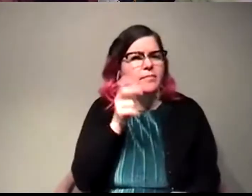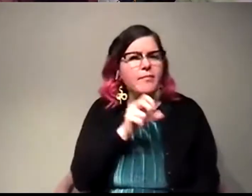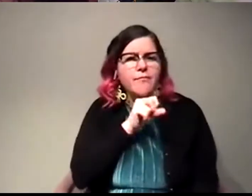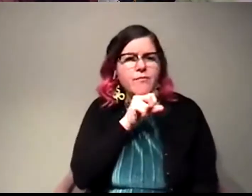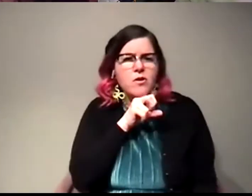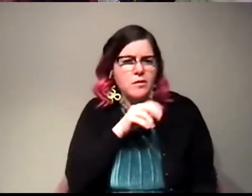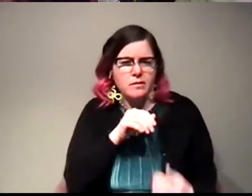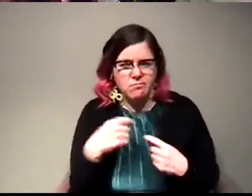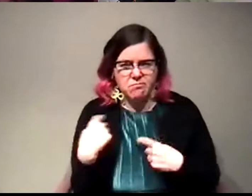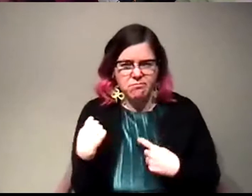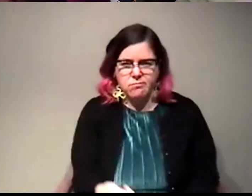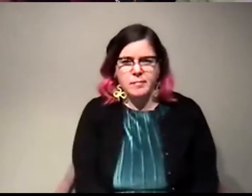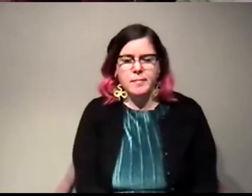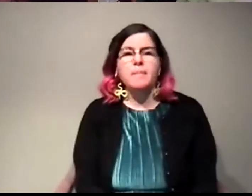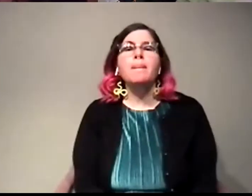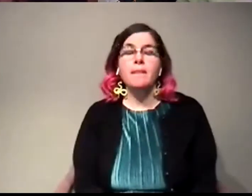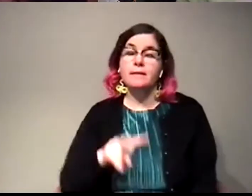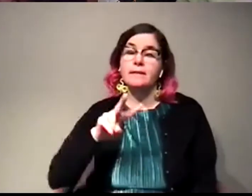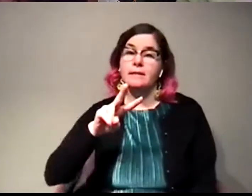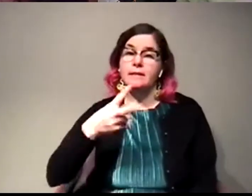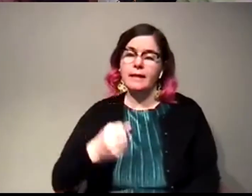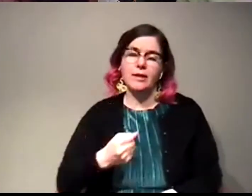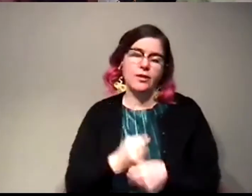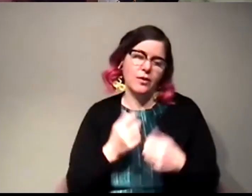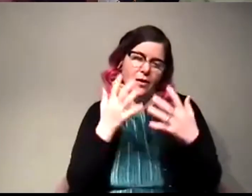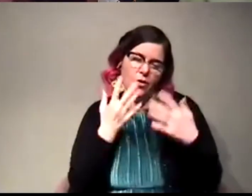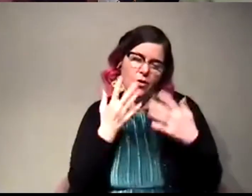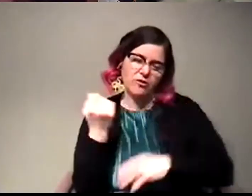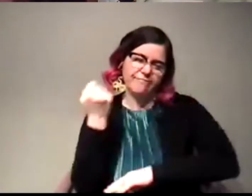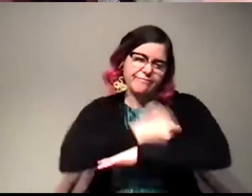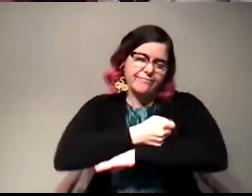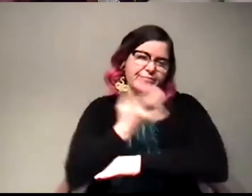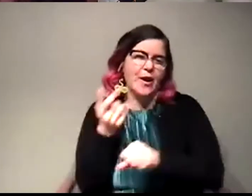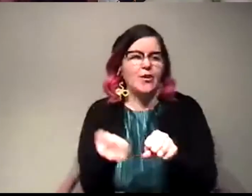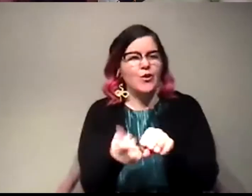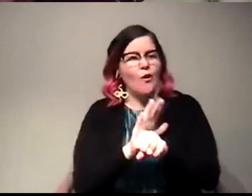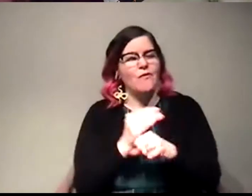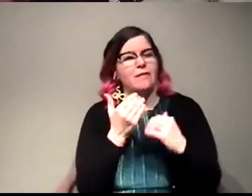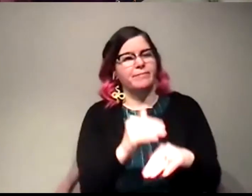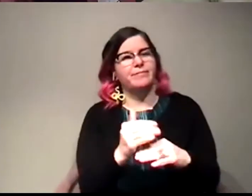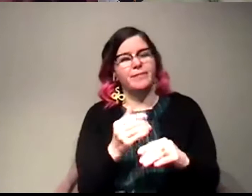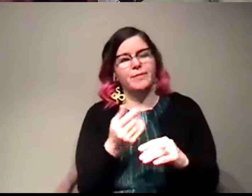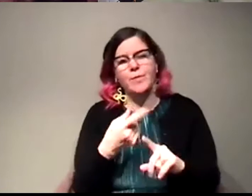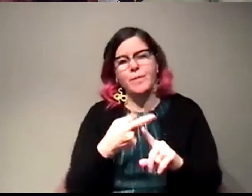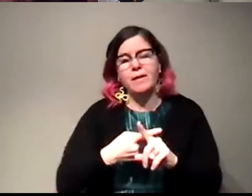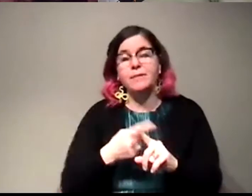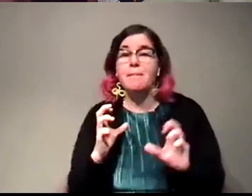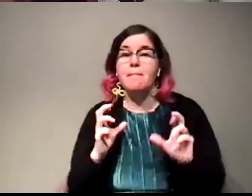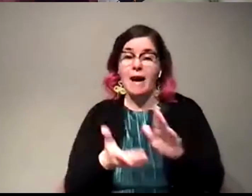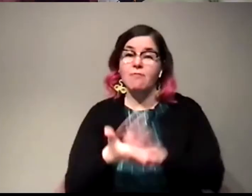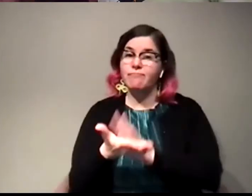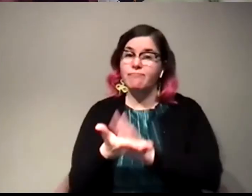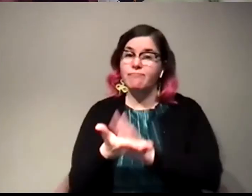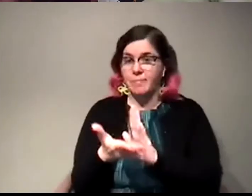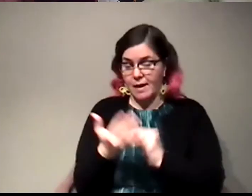frogs? So this is the second year, and unfortunately we were shut down due to COVID restrictions for a couple of months, but we're back in full force and it's